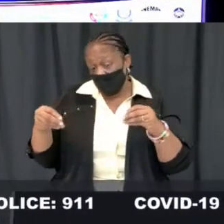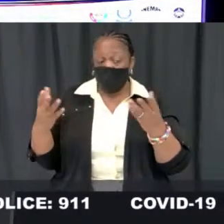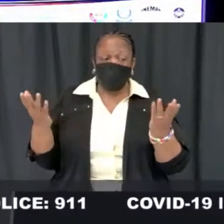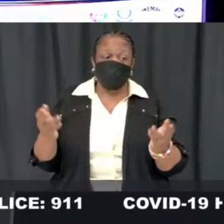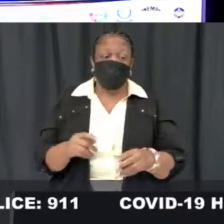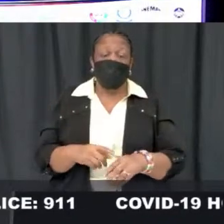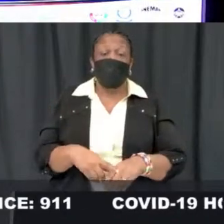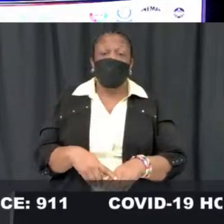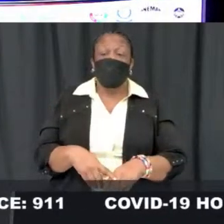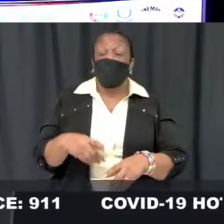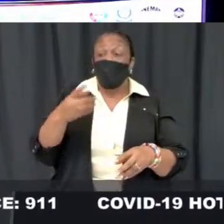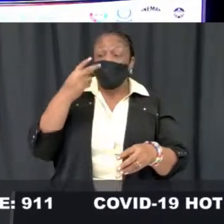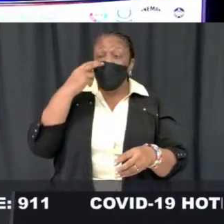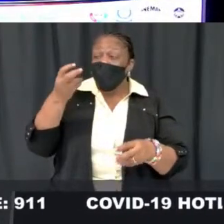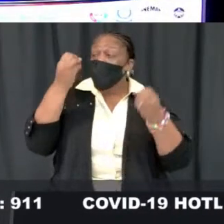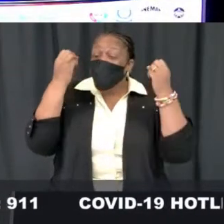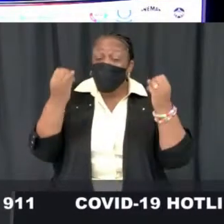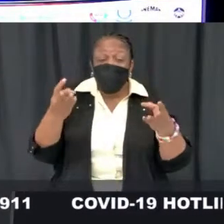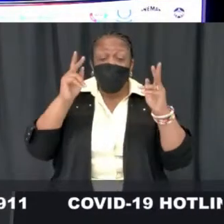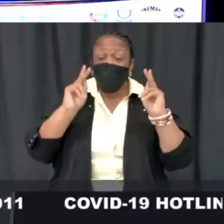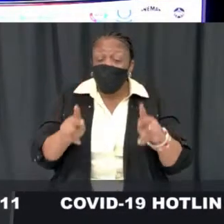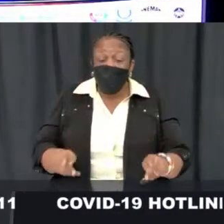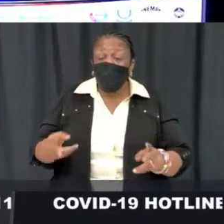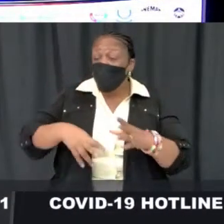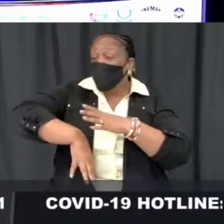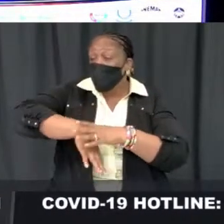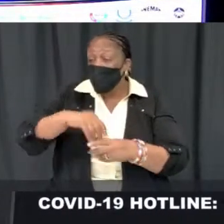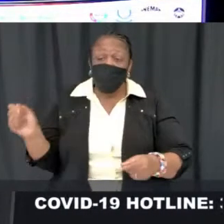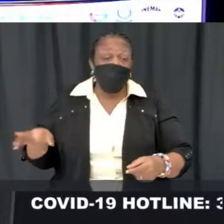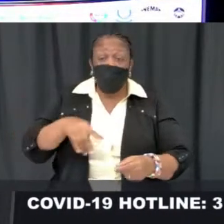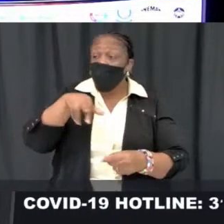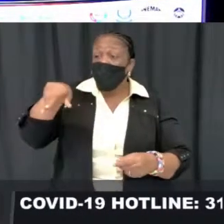the number of new cases that we are seeing daily.